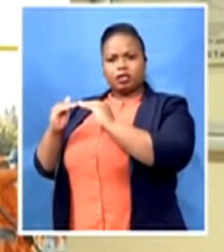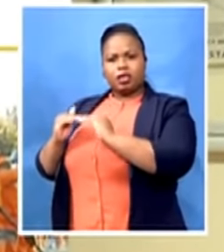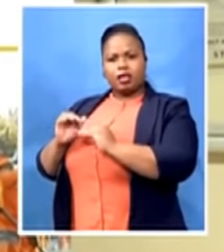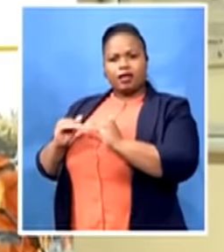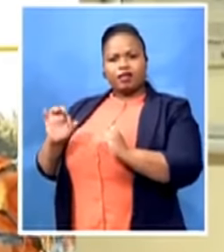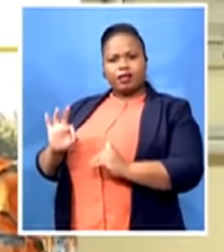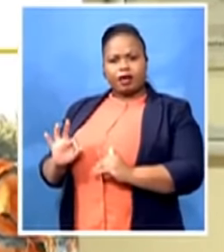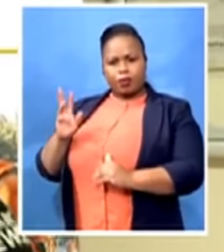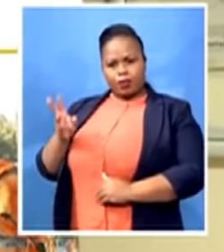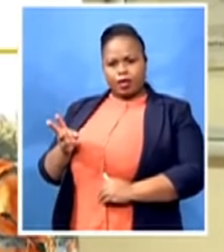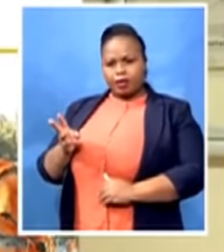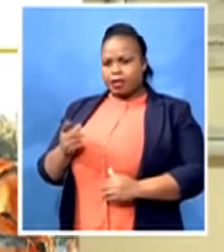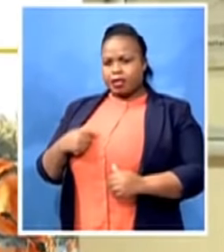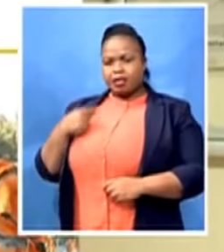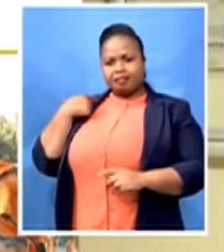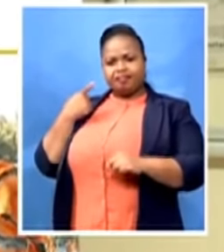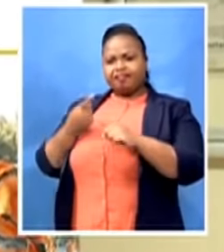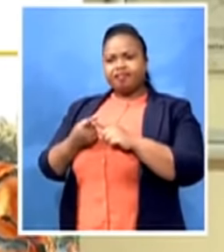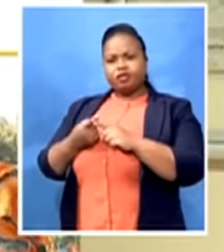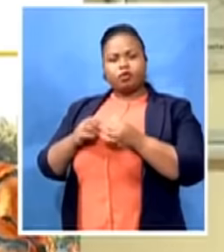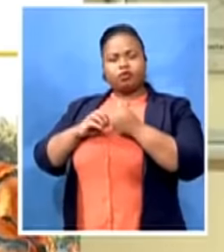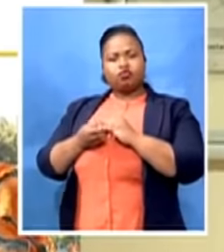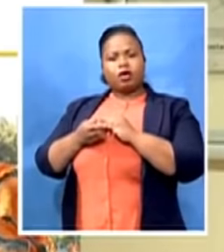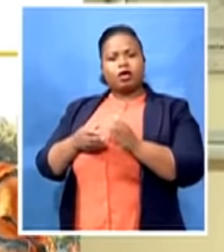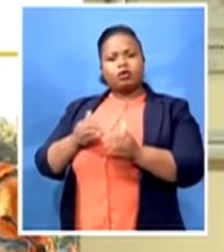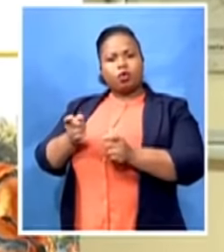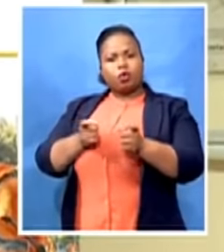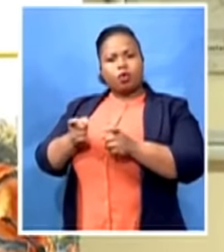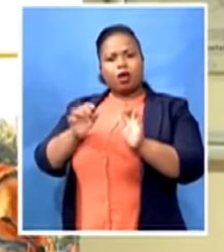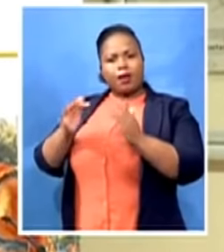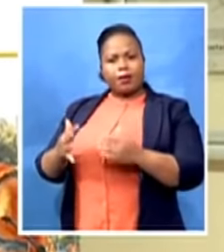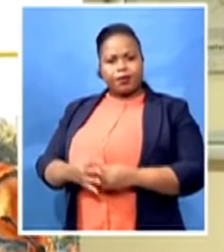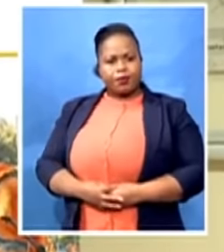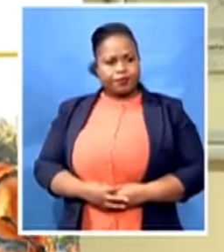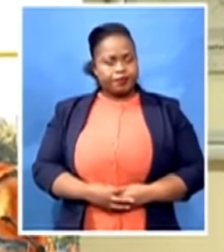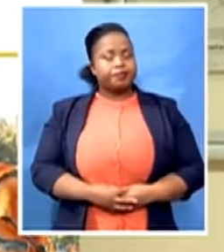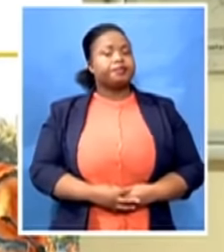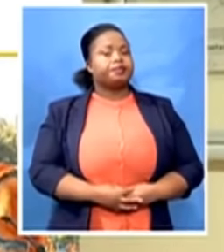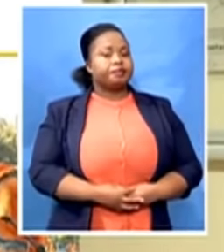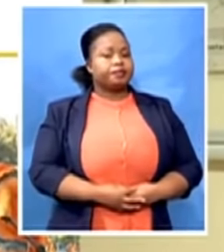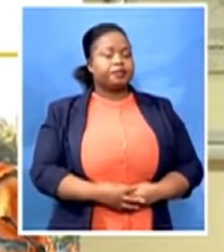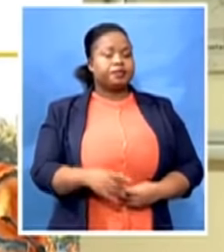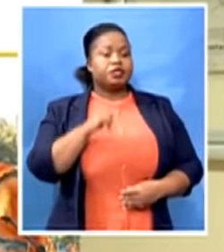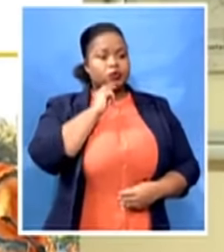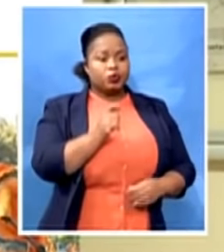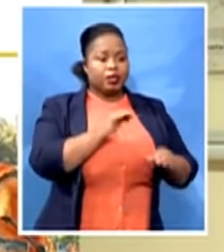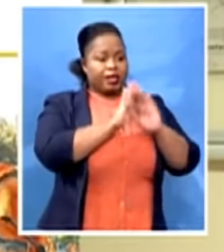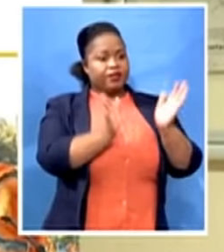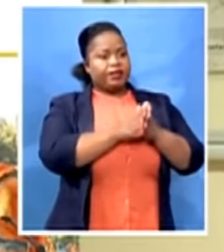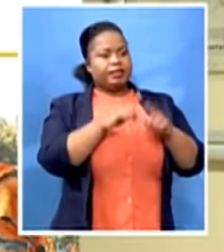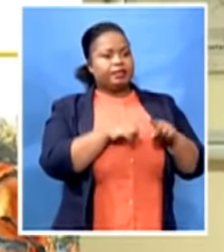the coronavirus in the Free State? Like I say, we are evidence-based. Once we get a case that tests positive,